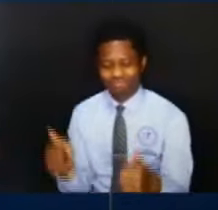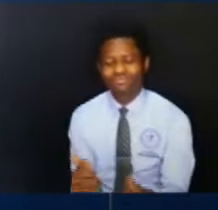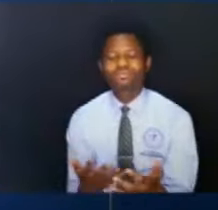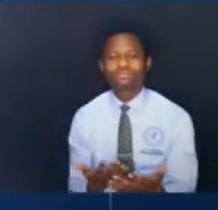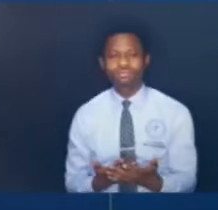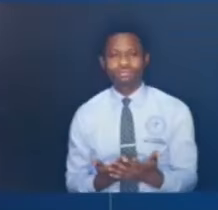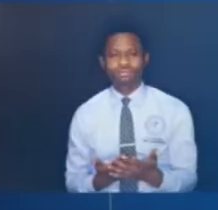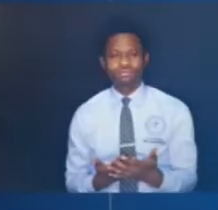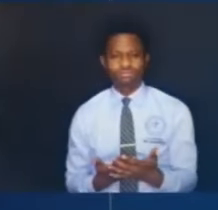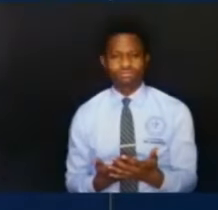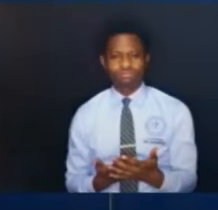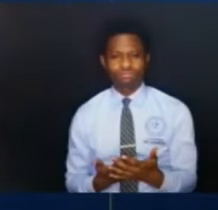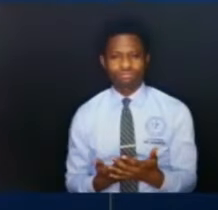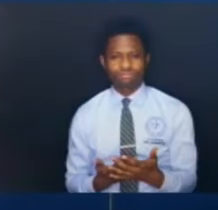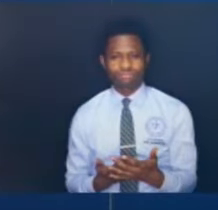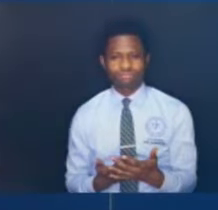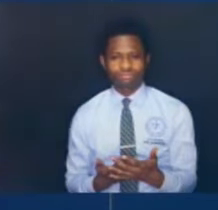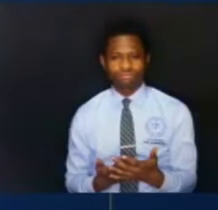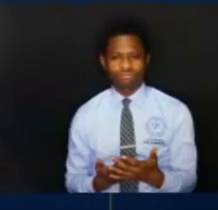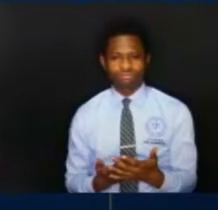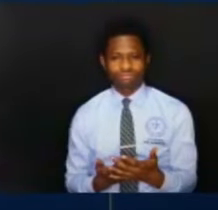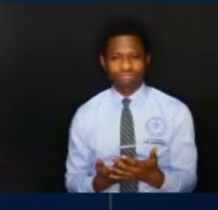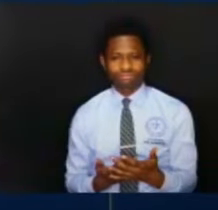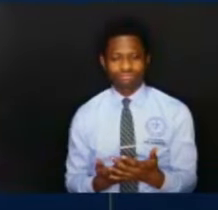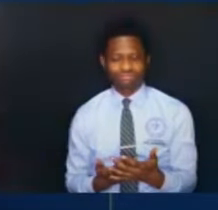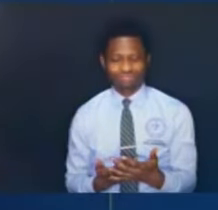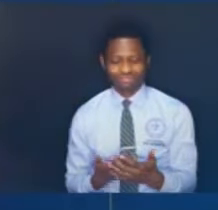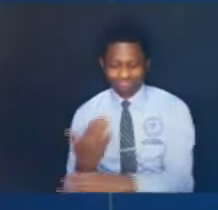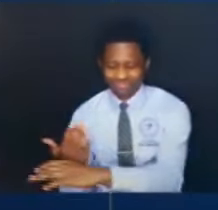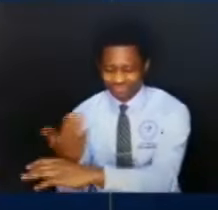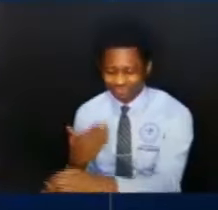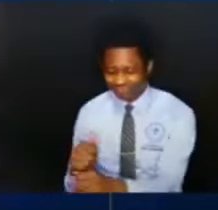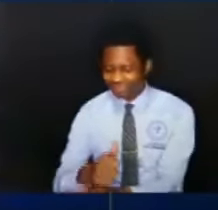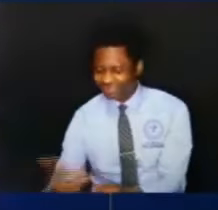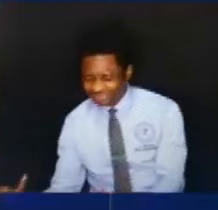not now before anything else including opening